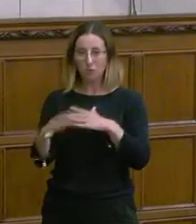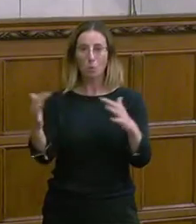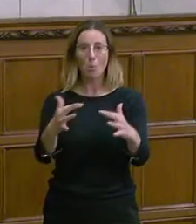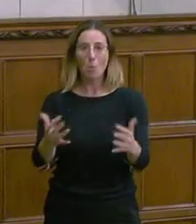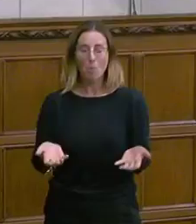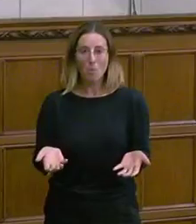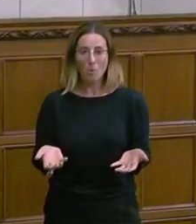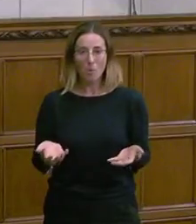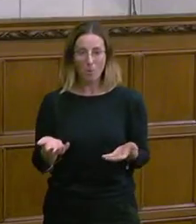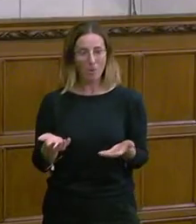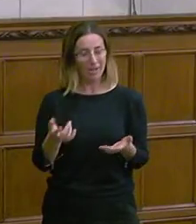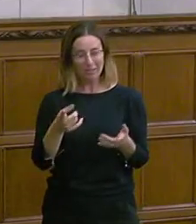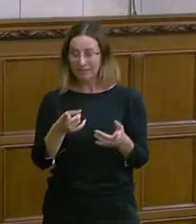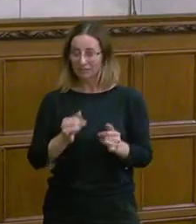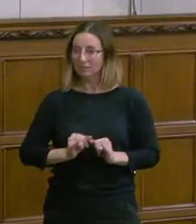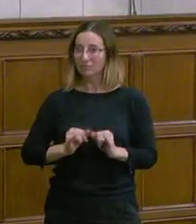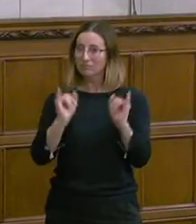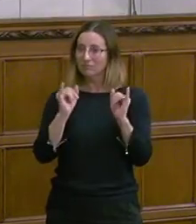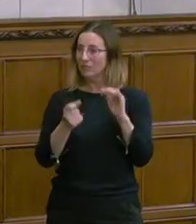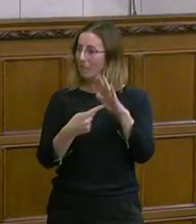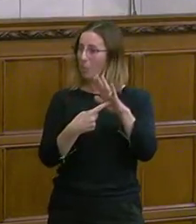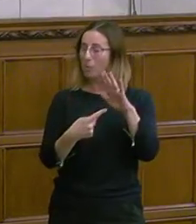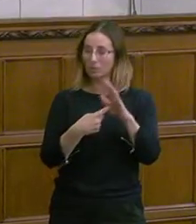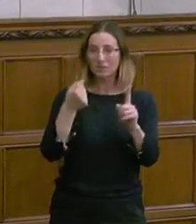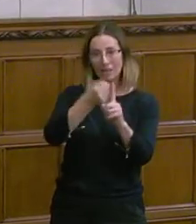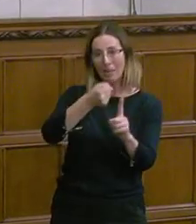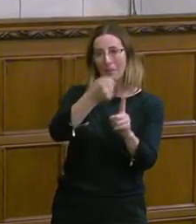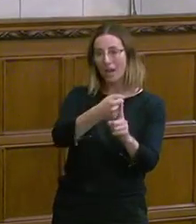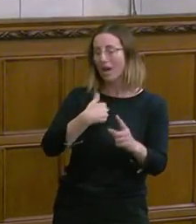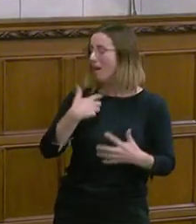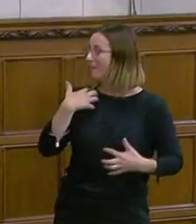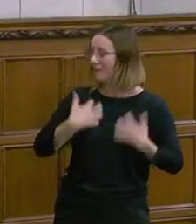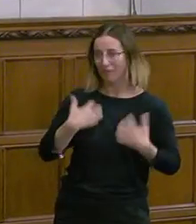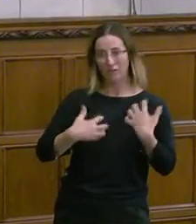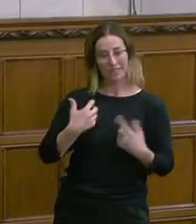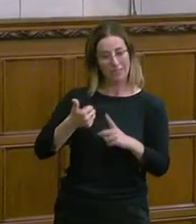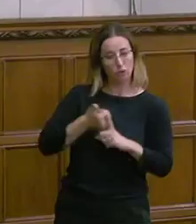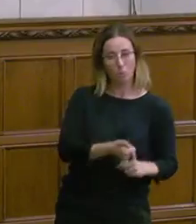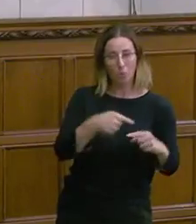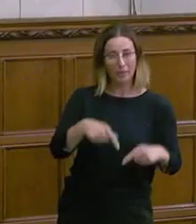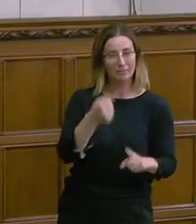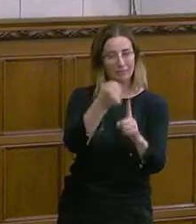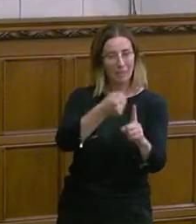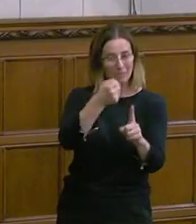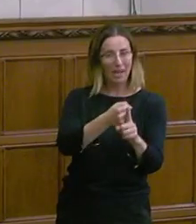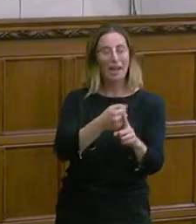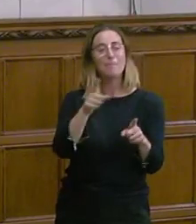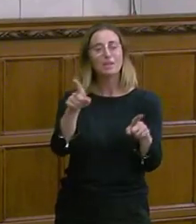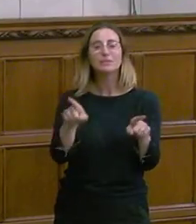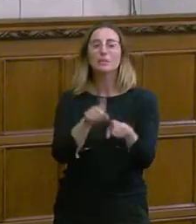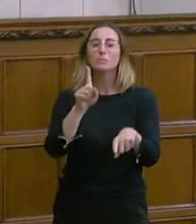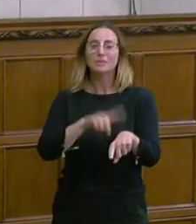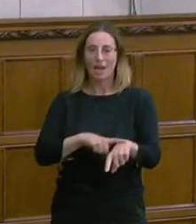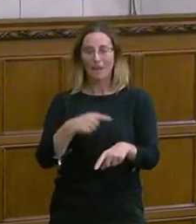this is a terribly important campaign, and I'm very, very keen to support it. I'd also like to, in my limited time, focus on